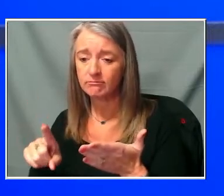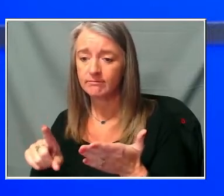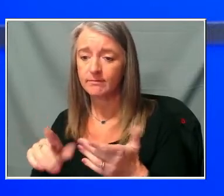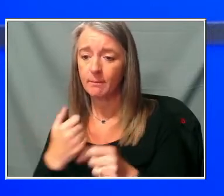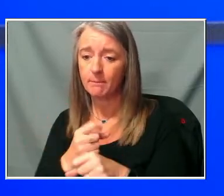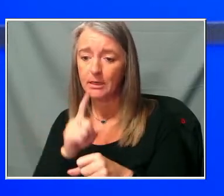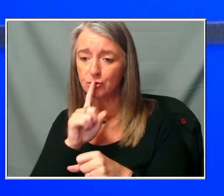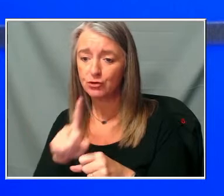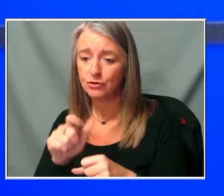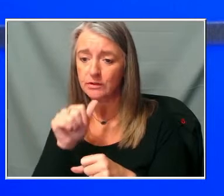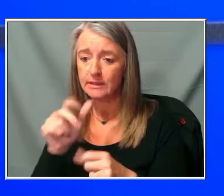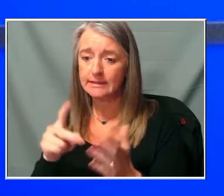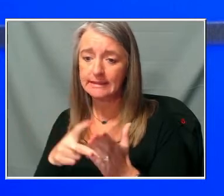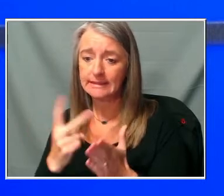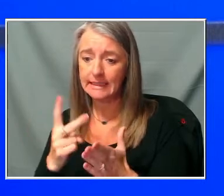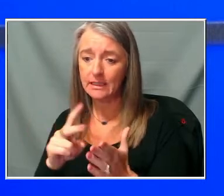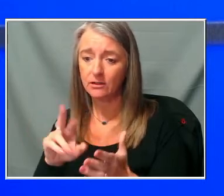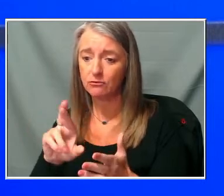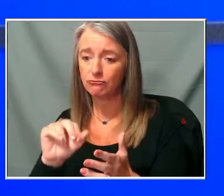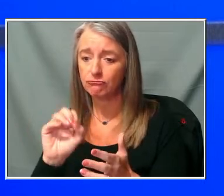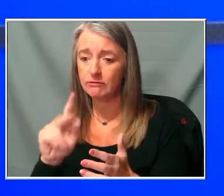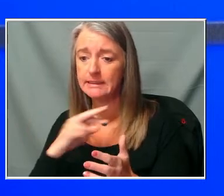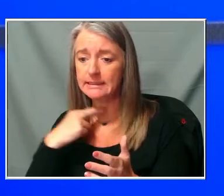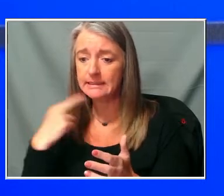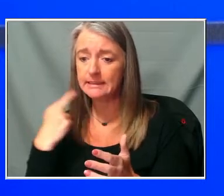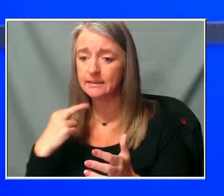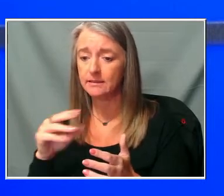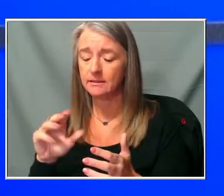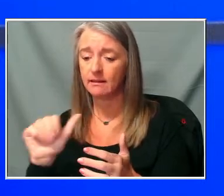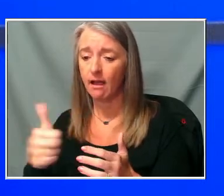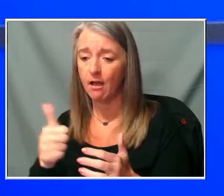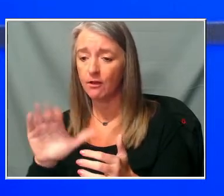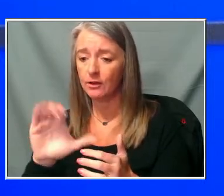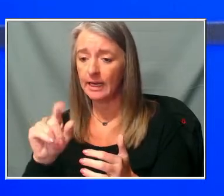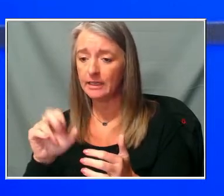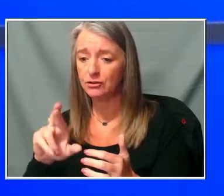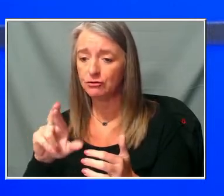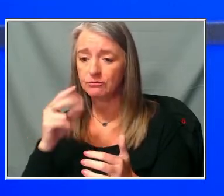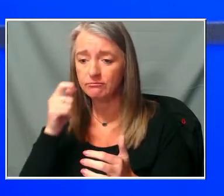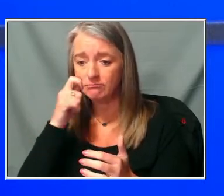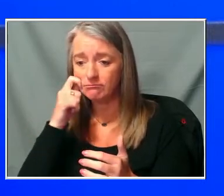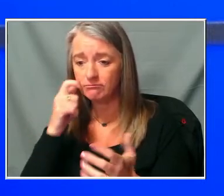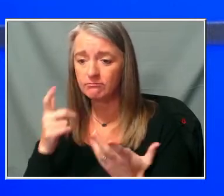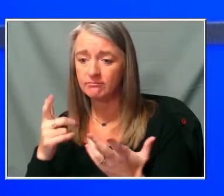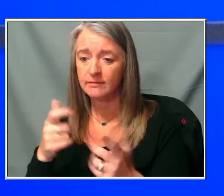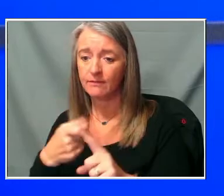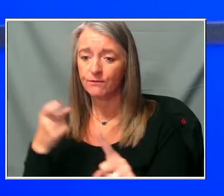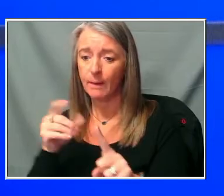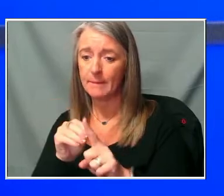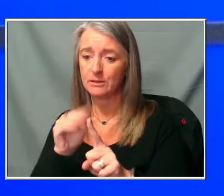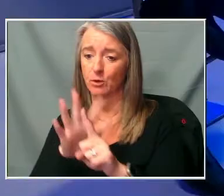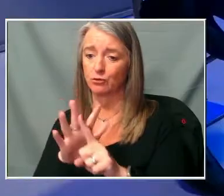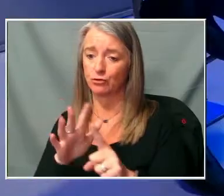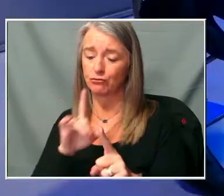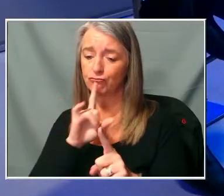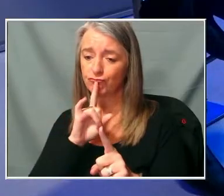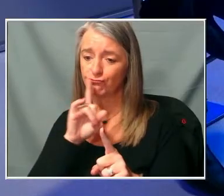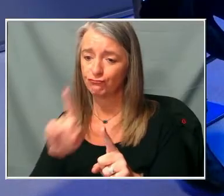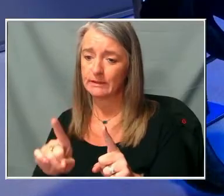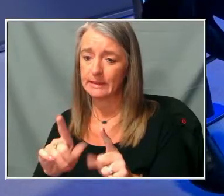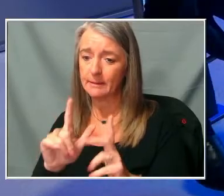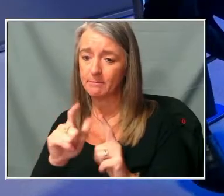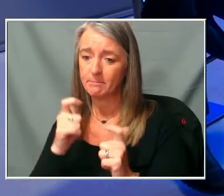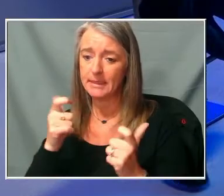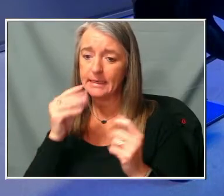you're not at second risk for a melanoma from the radiation exposure and everything else. So it's been really big blessing for me